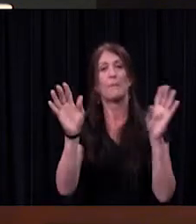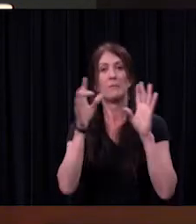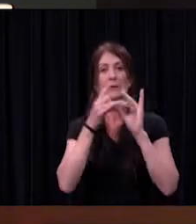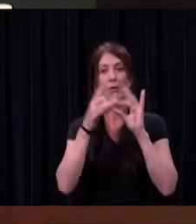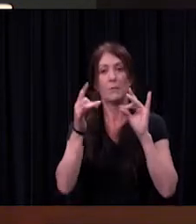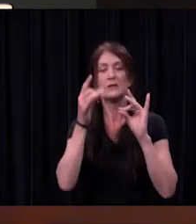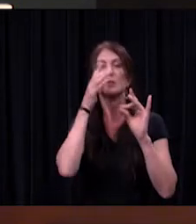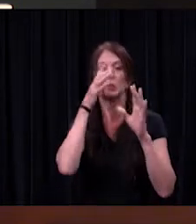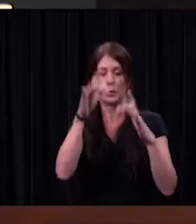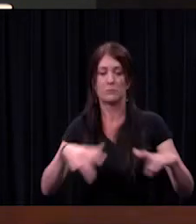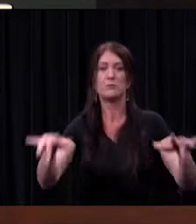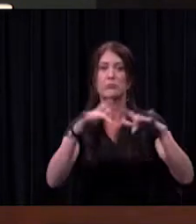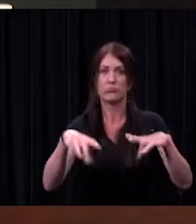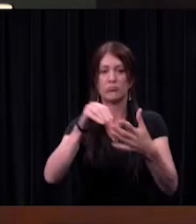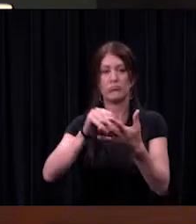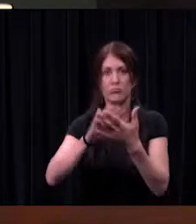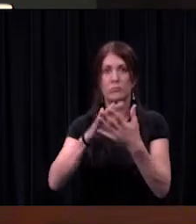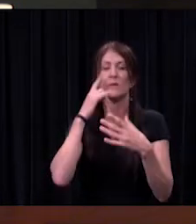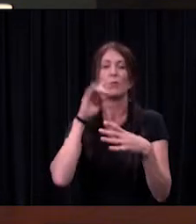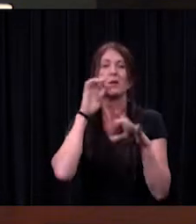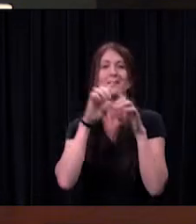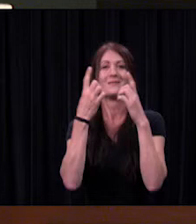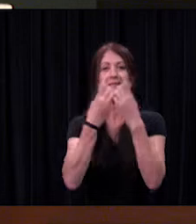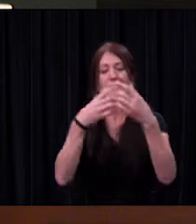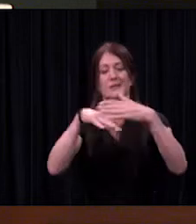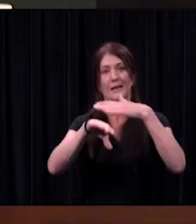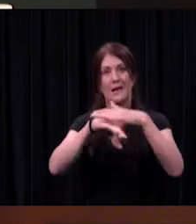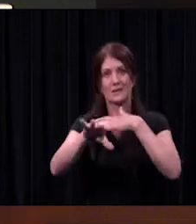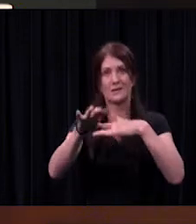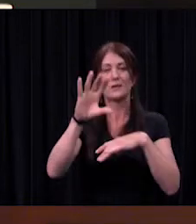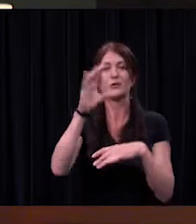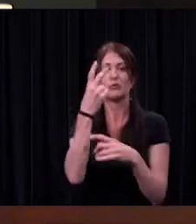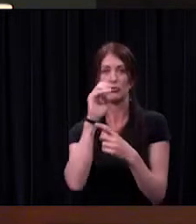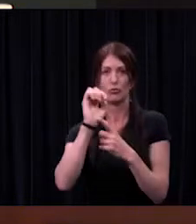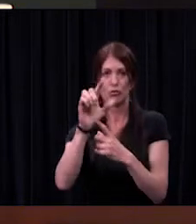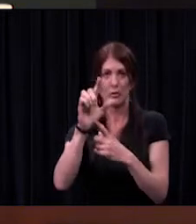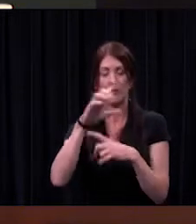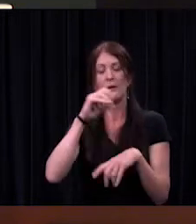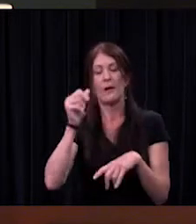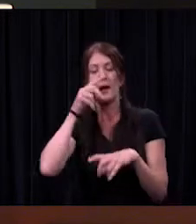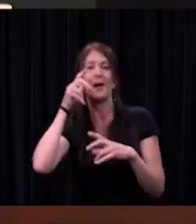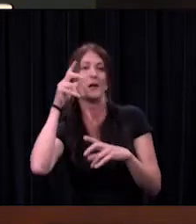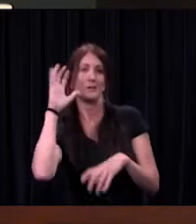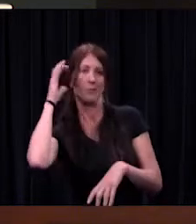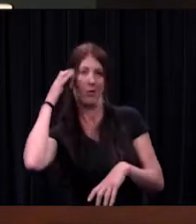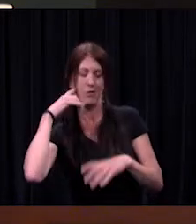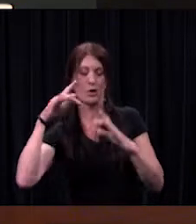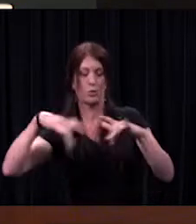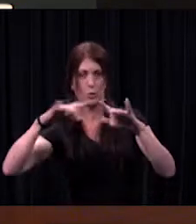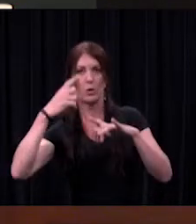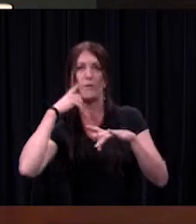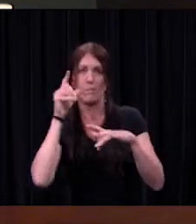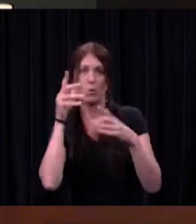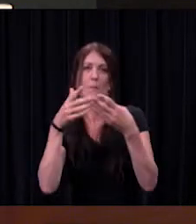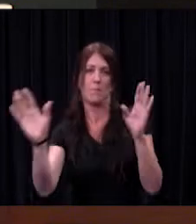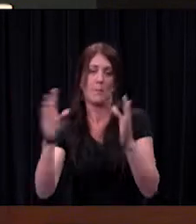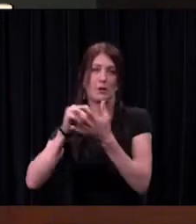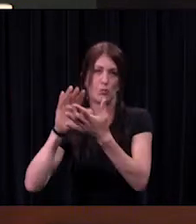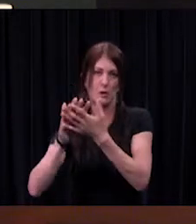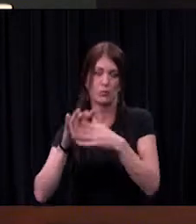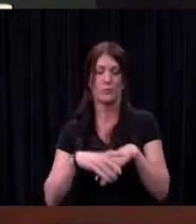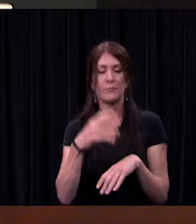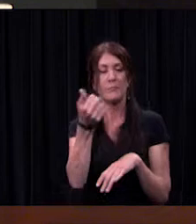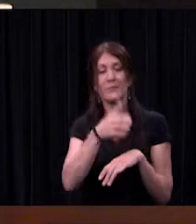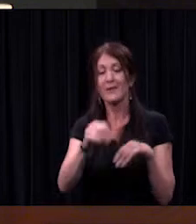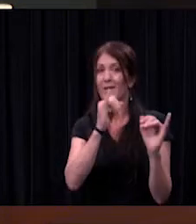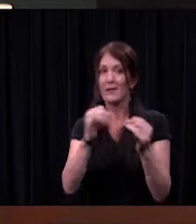district's educational access channel and audio tape recorded as a matter of public record. Individuals addressing the board should come to the